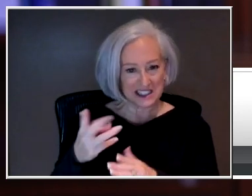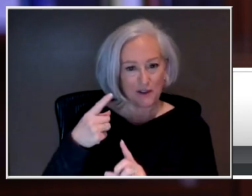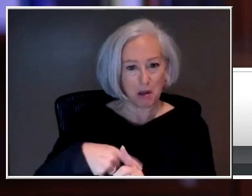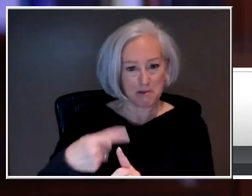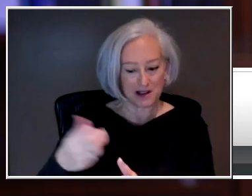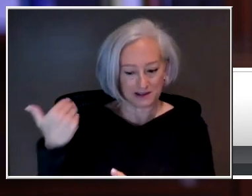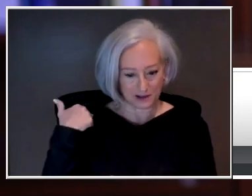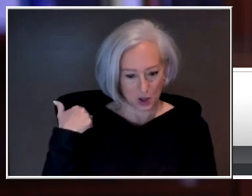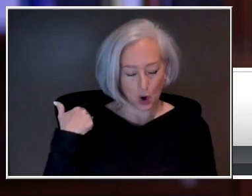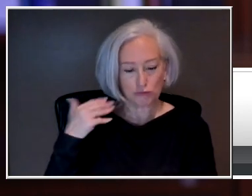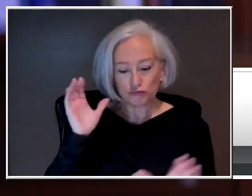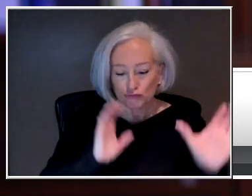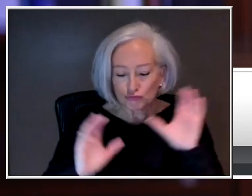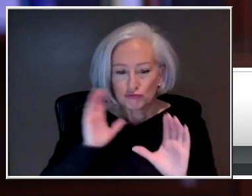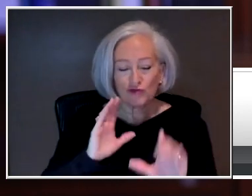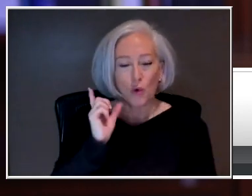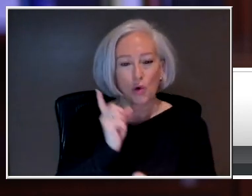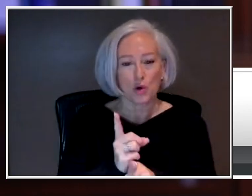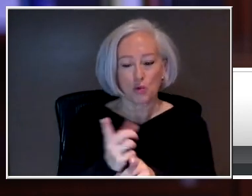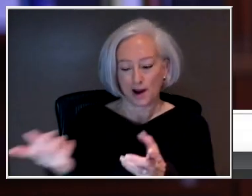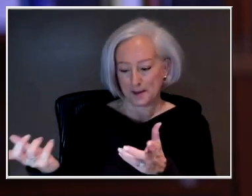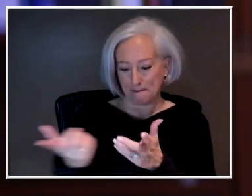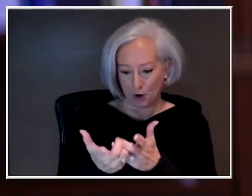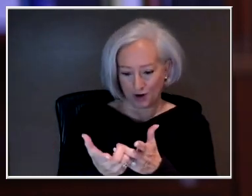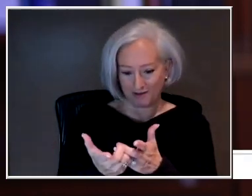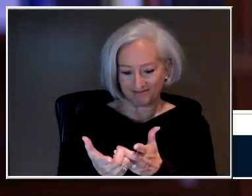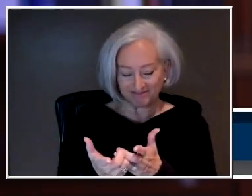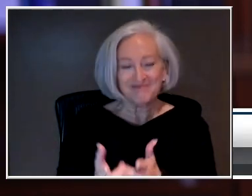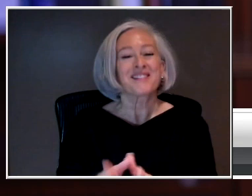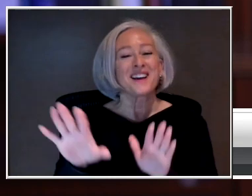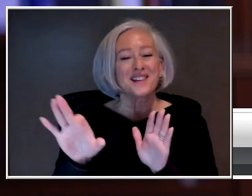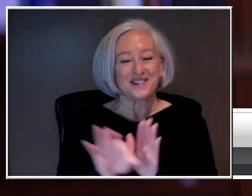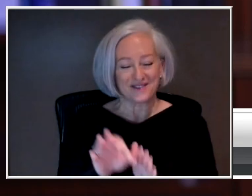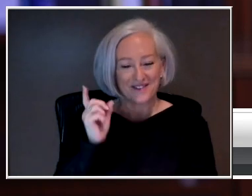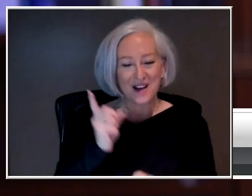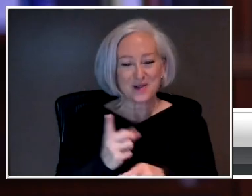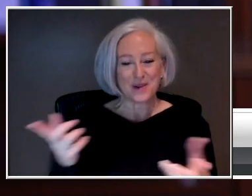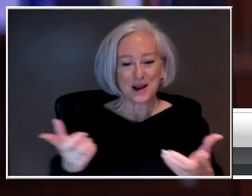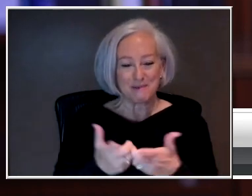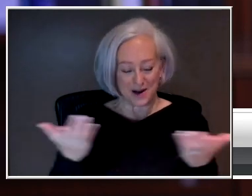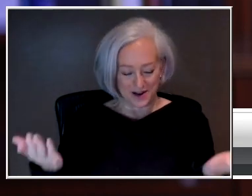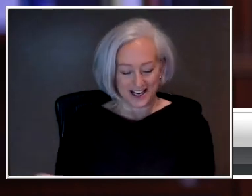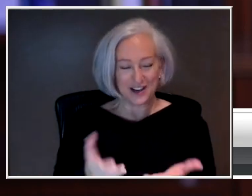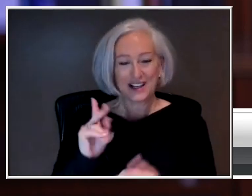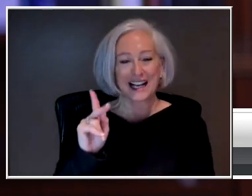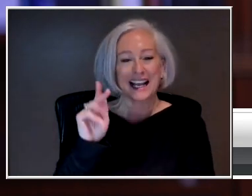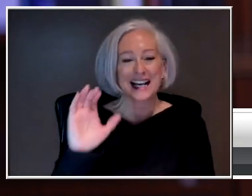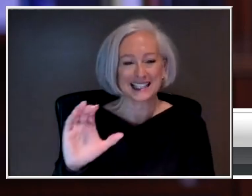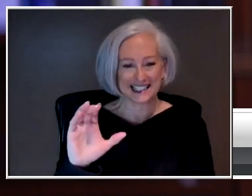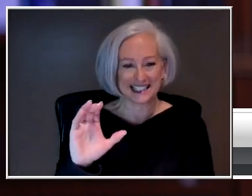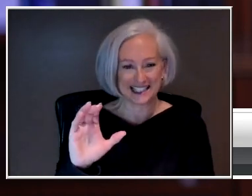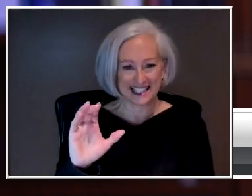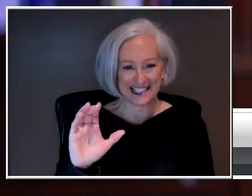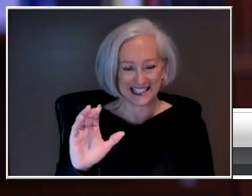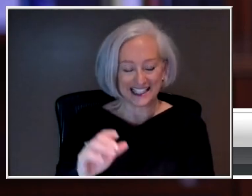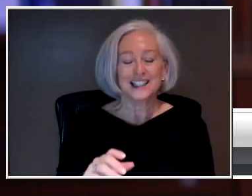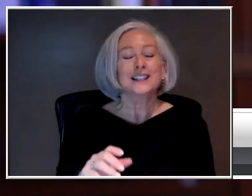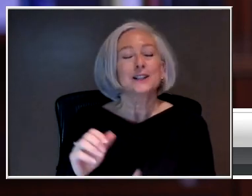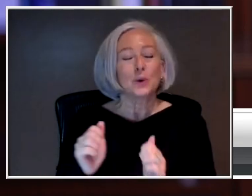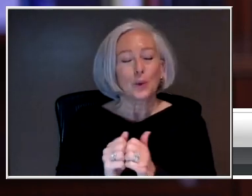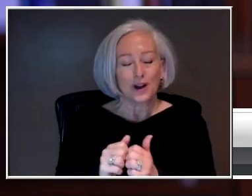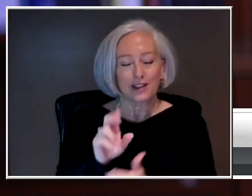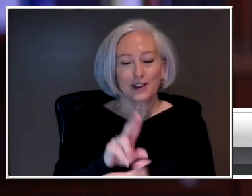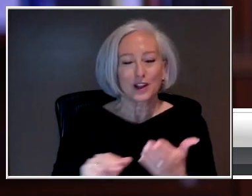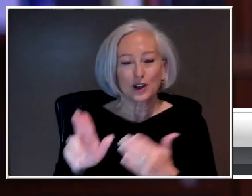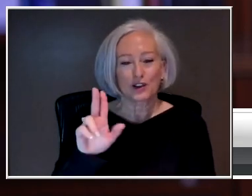course, we found the right partner right here in Kansas City-based University of Kansas Health System,